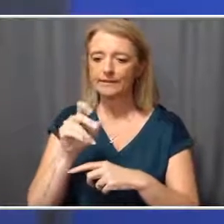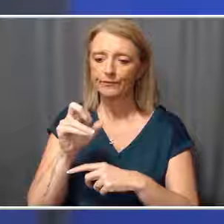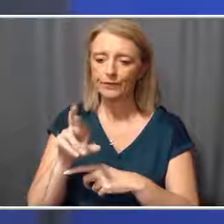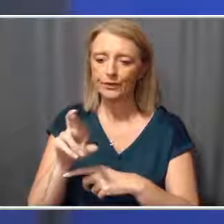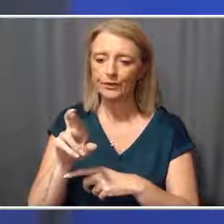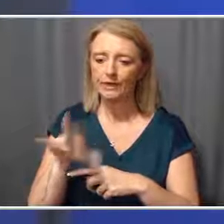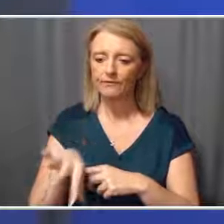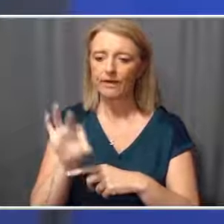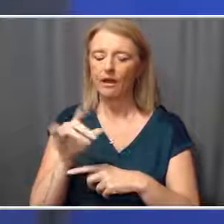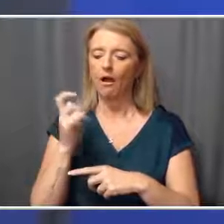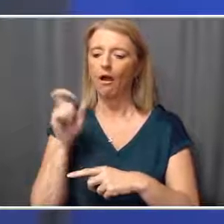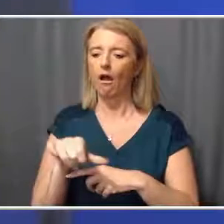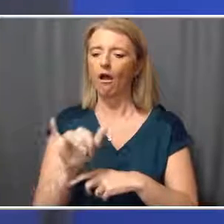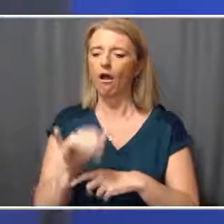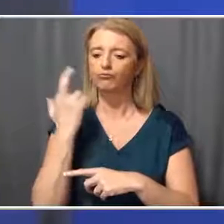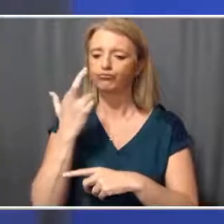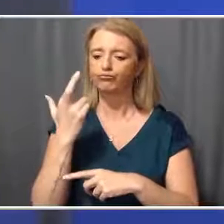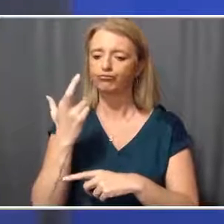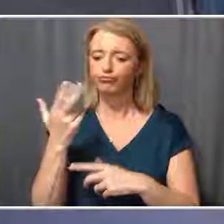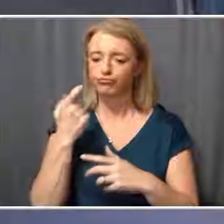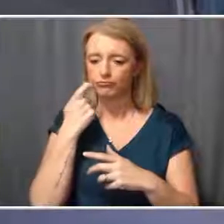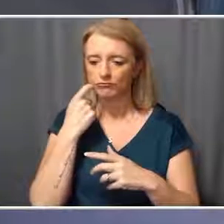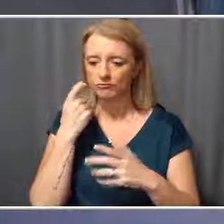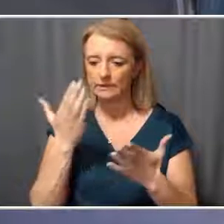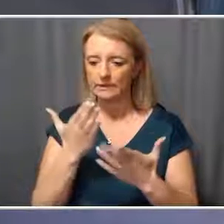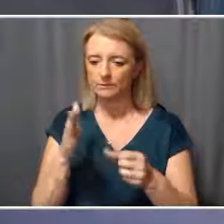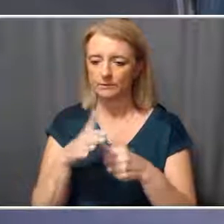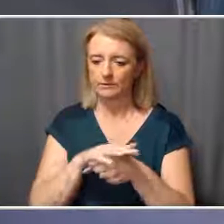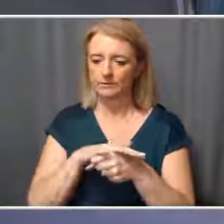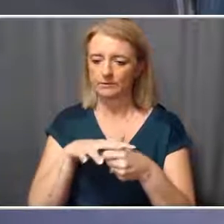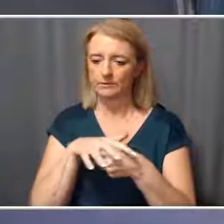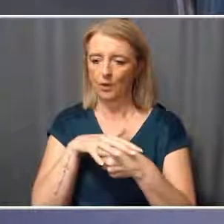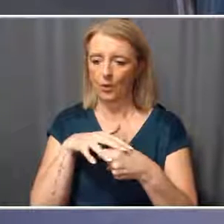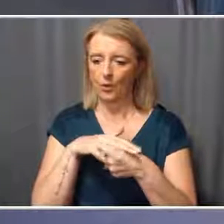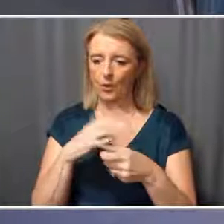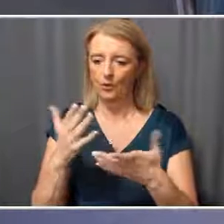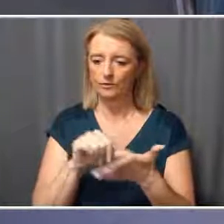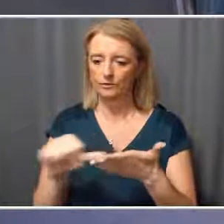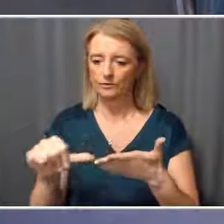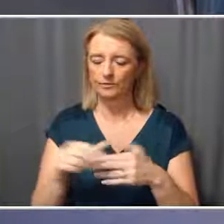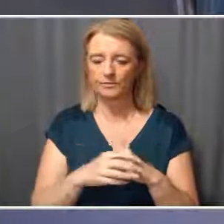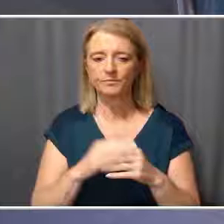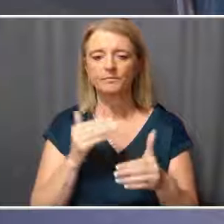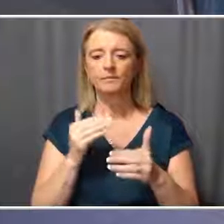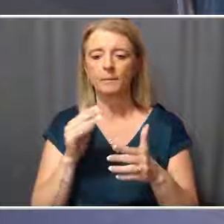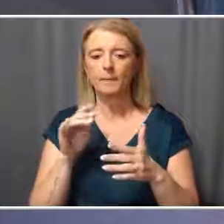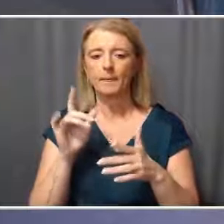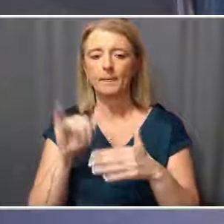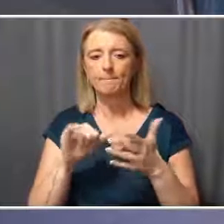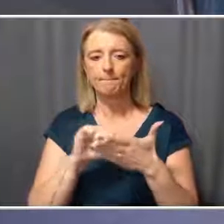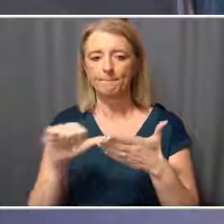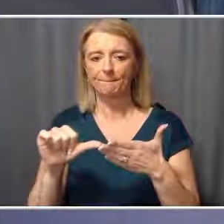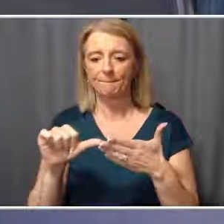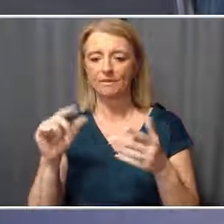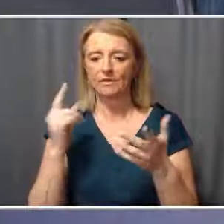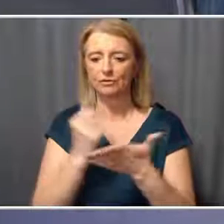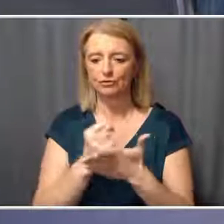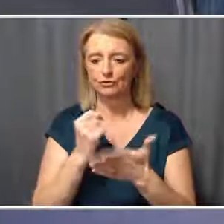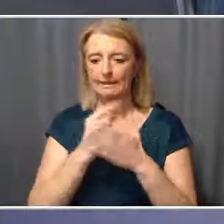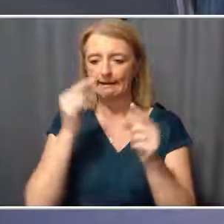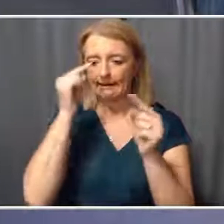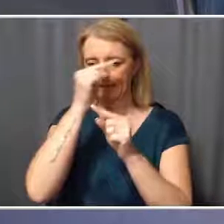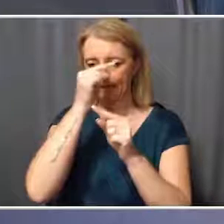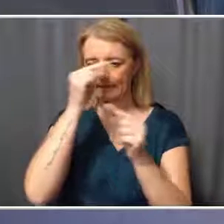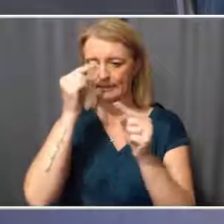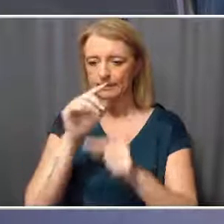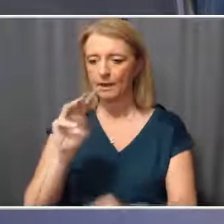I'm not a migraine specialist. I'm not a headache specialist. I'm a plastic surgeon who does procedures that improve these things. After